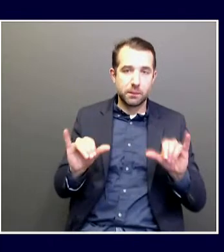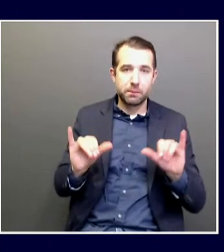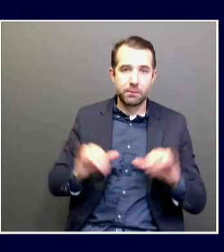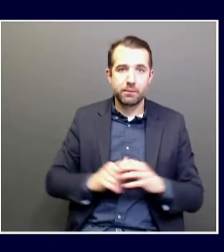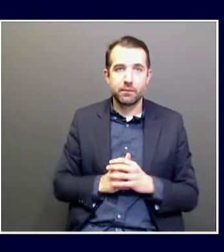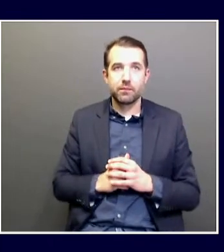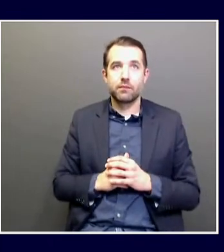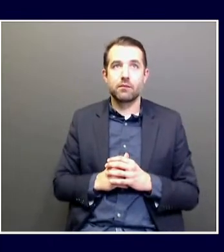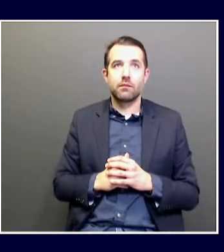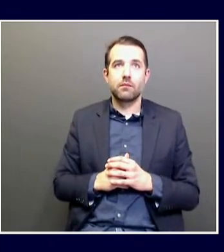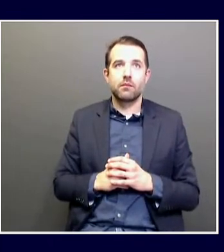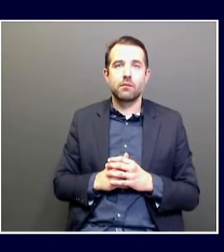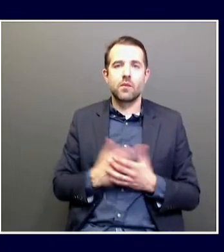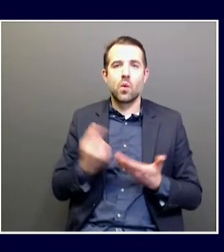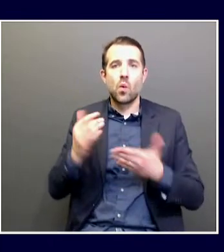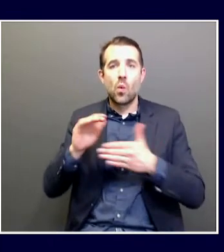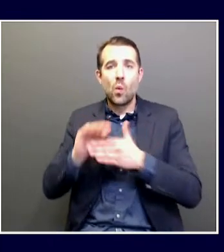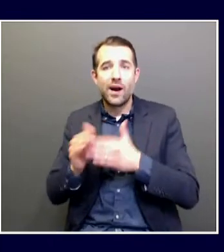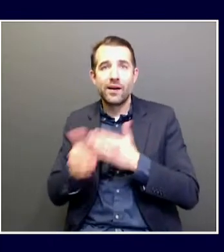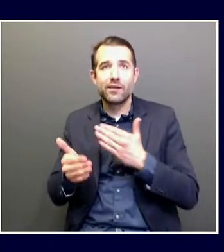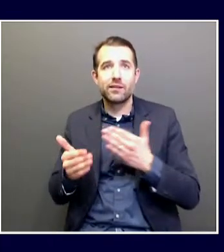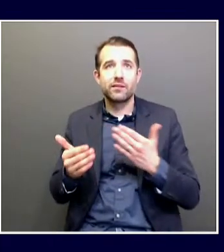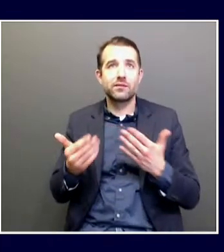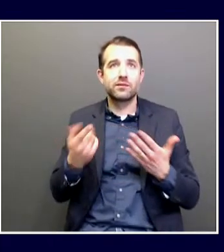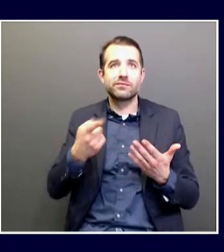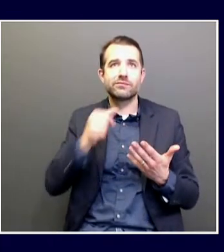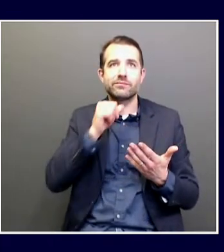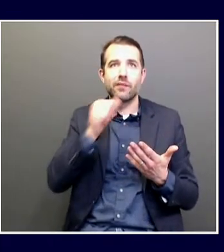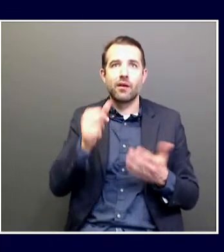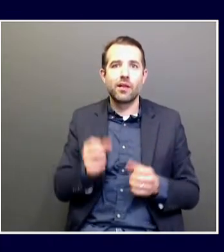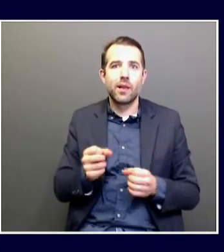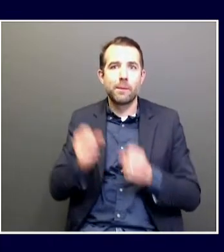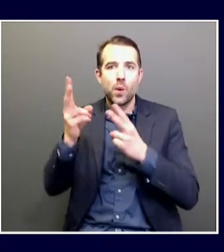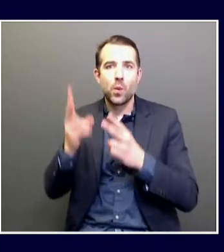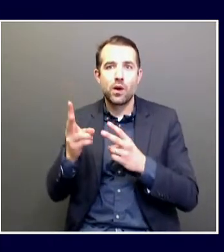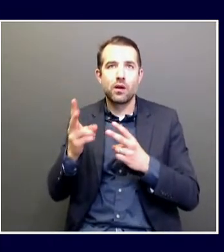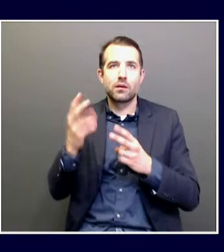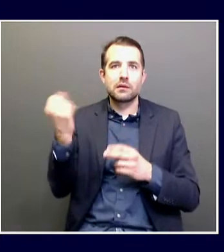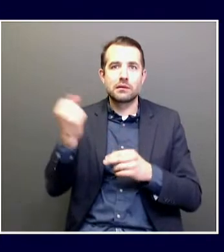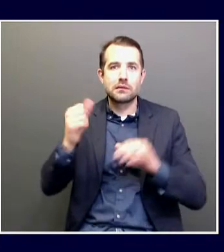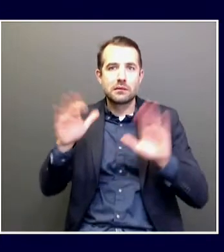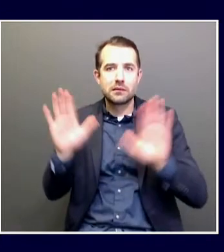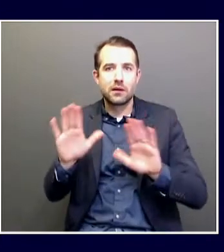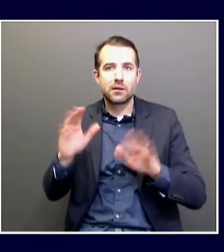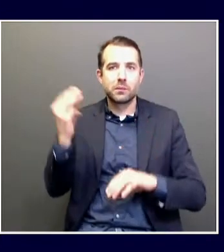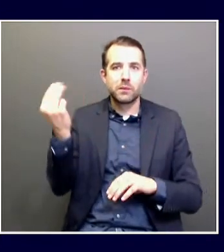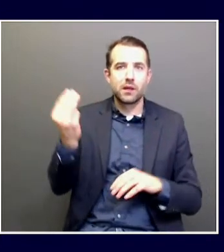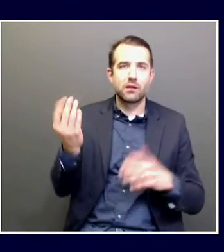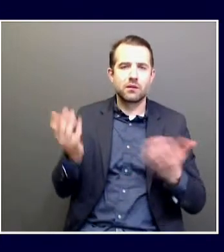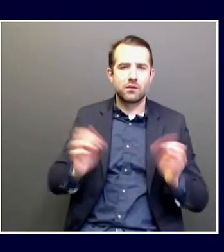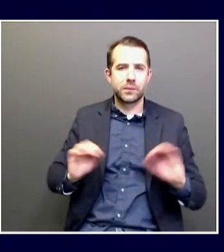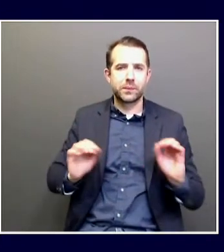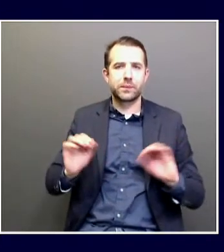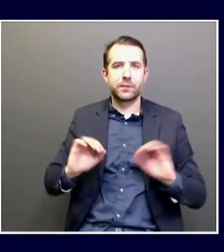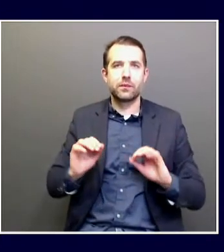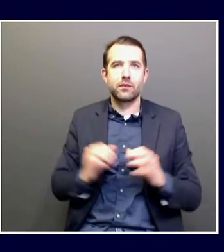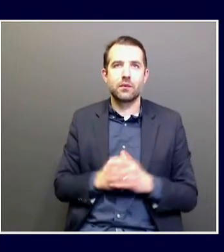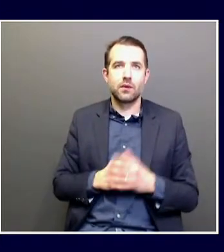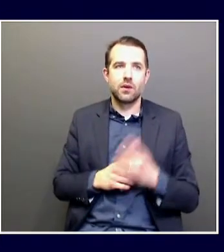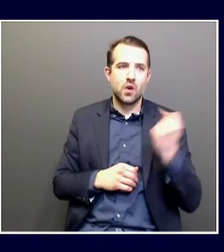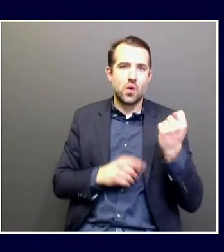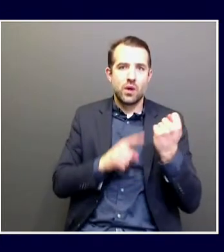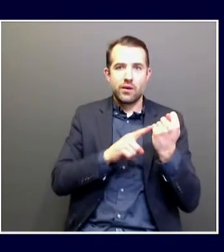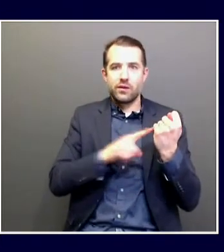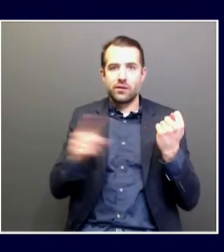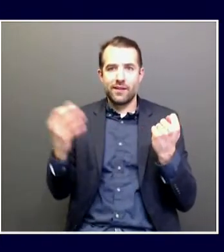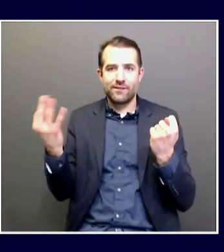because they're not reported on Saturday, Sunday, and Monday, correct? That's correct. You're right. We don't do case